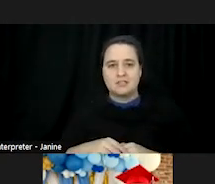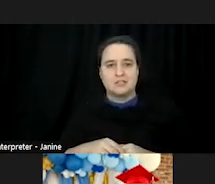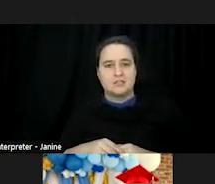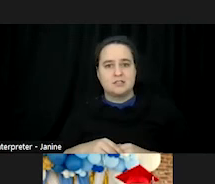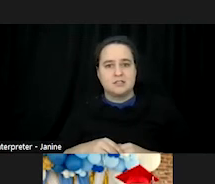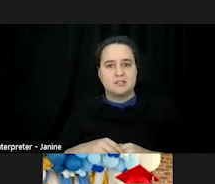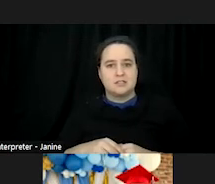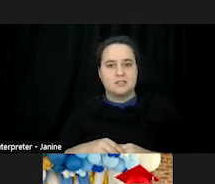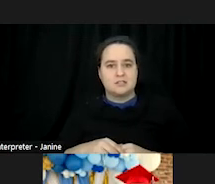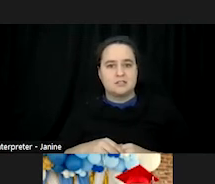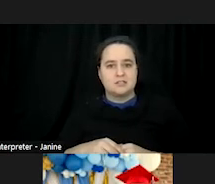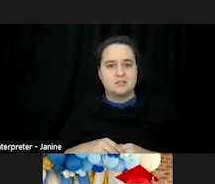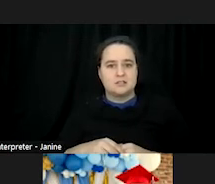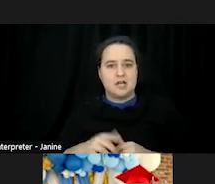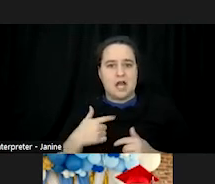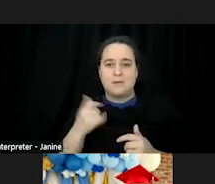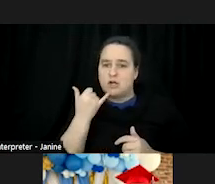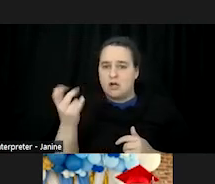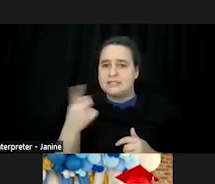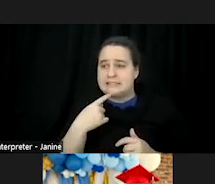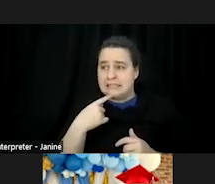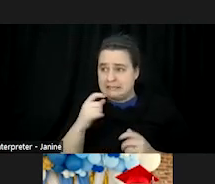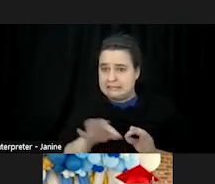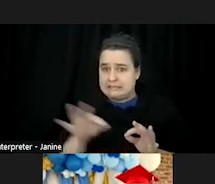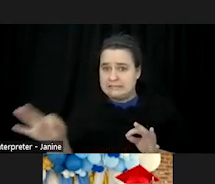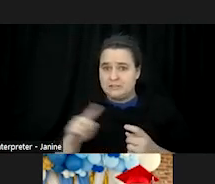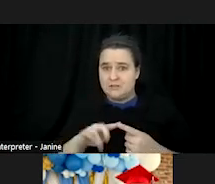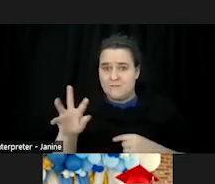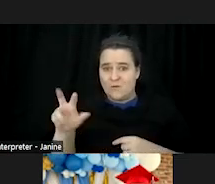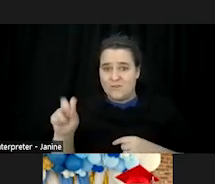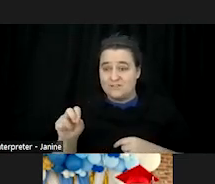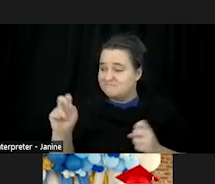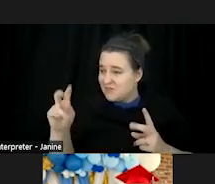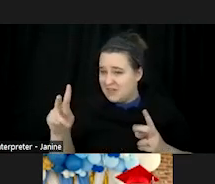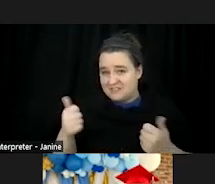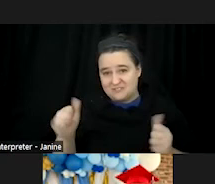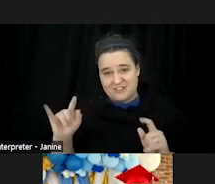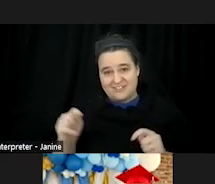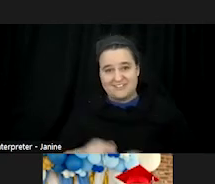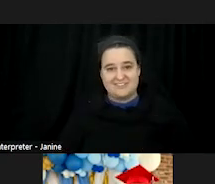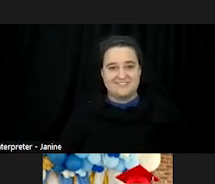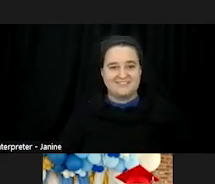can we shoot it to 4:30? Okay, try it.